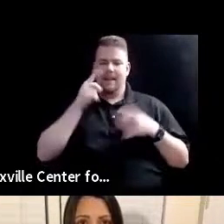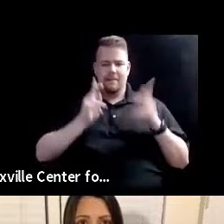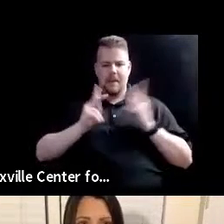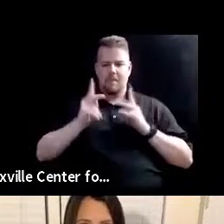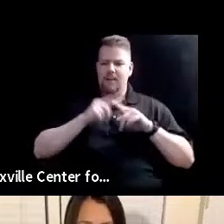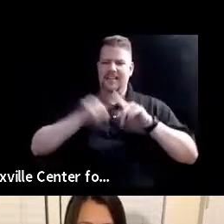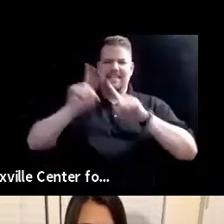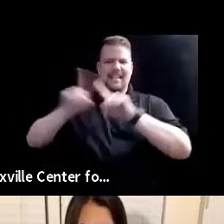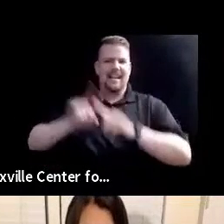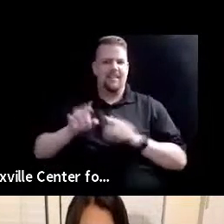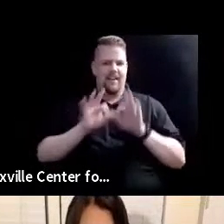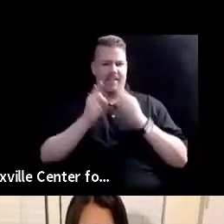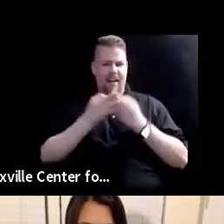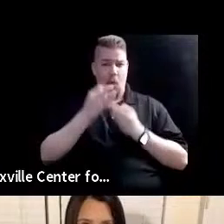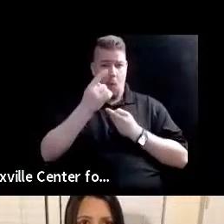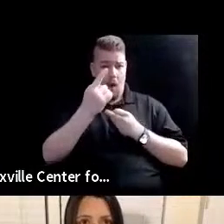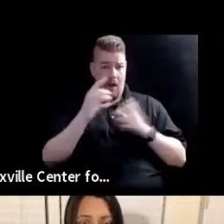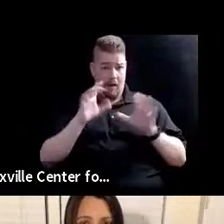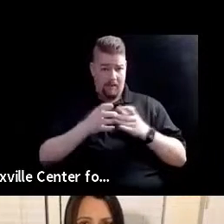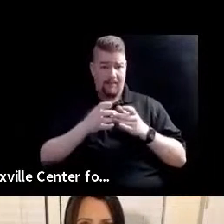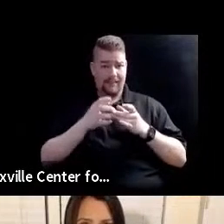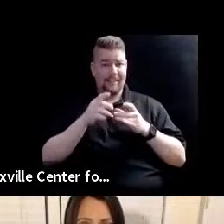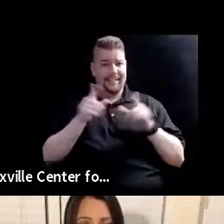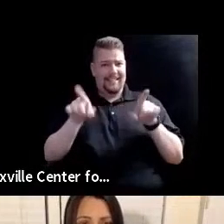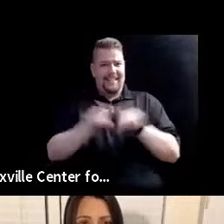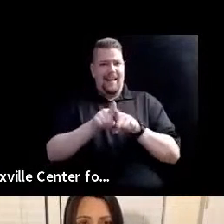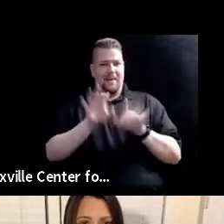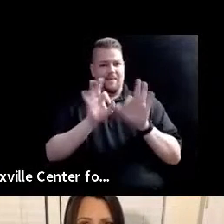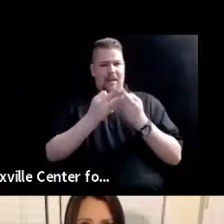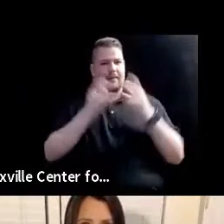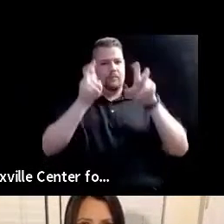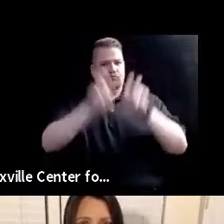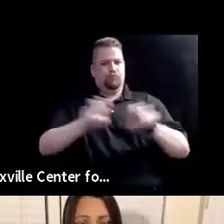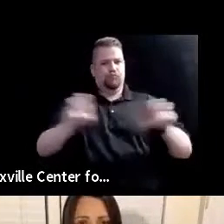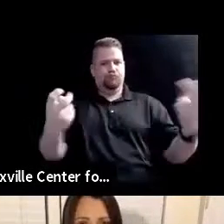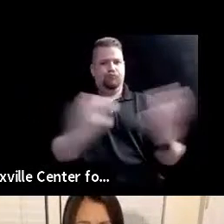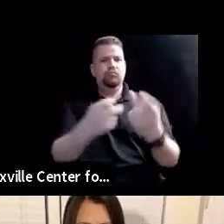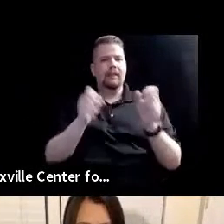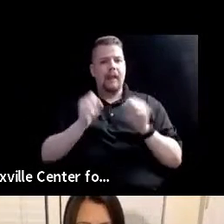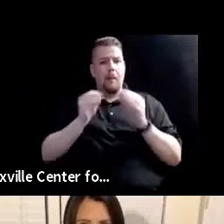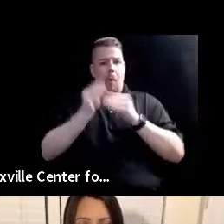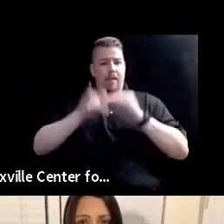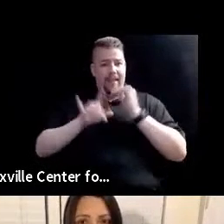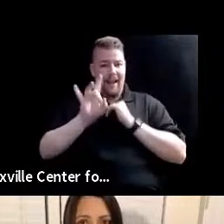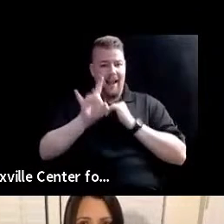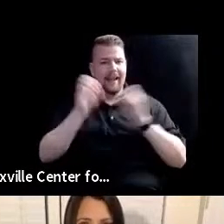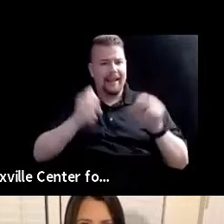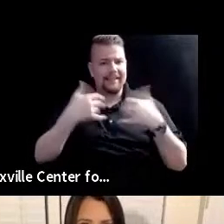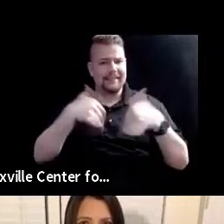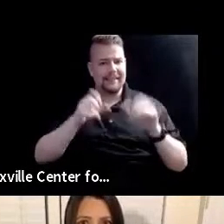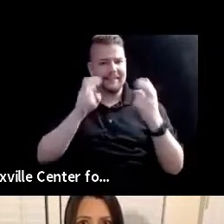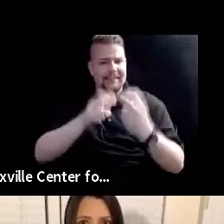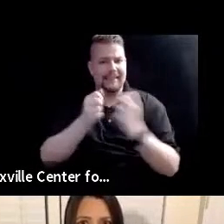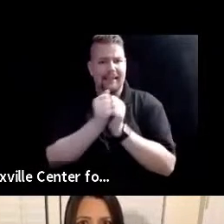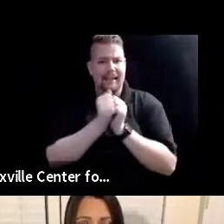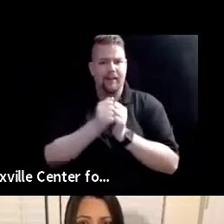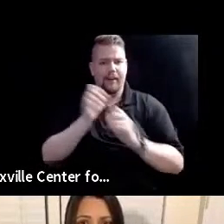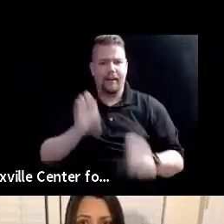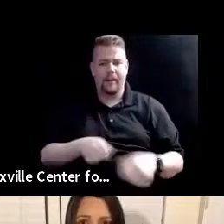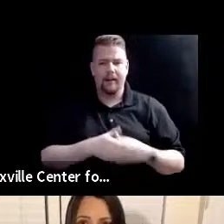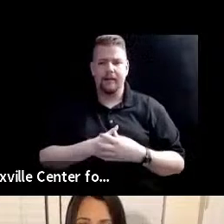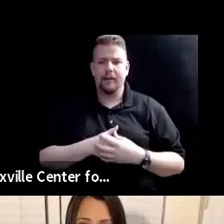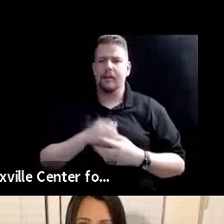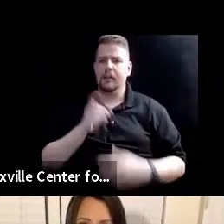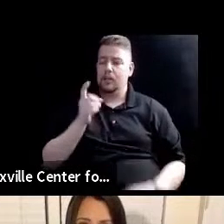single family could sit together if they had more than 8. Okay. Correct. Dr. Drake, you're going to say something? And how